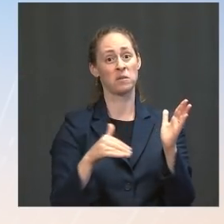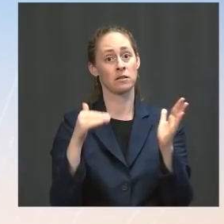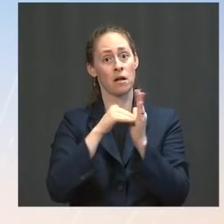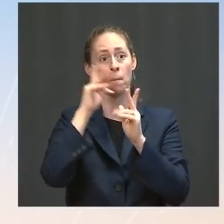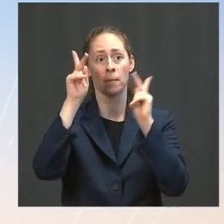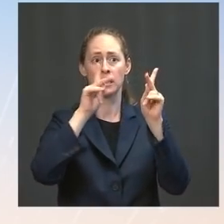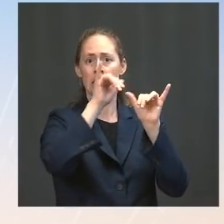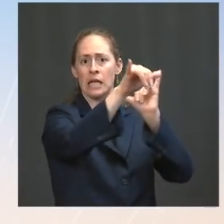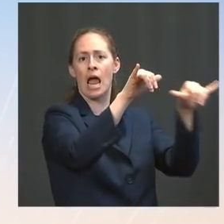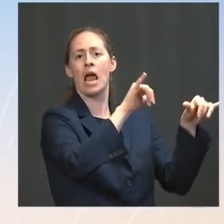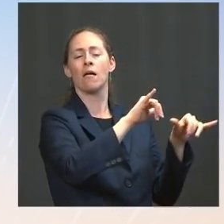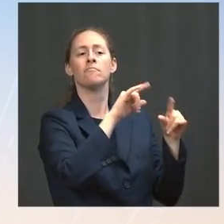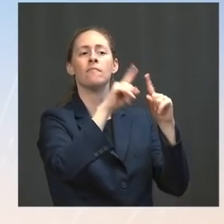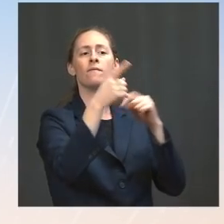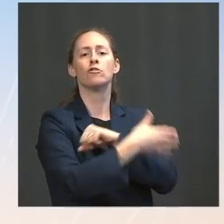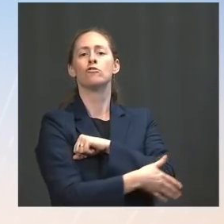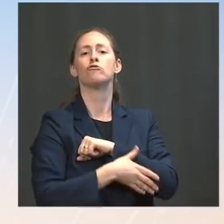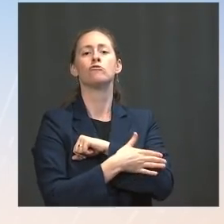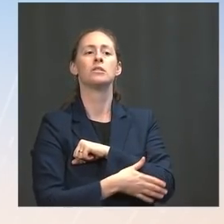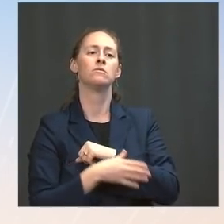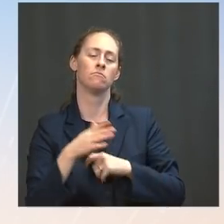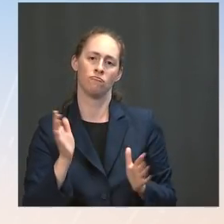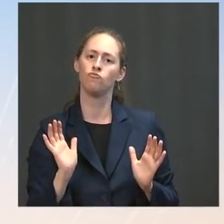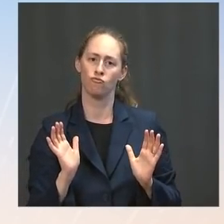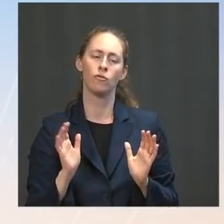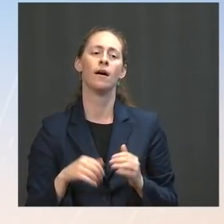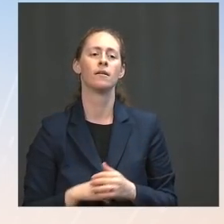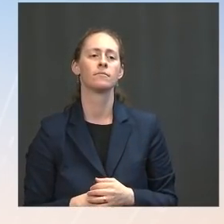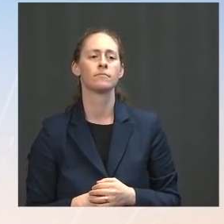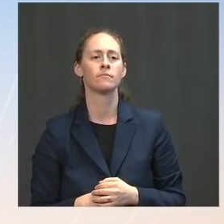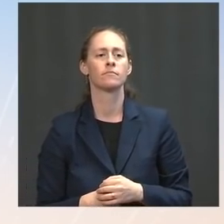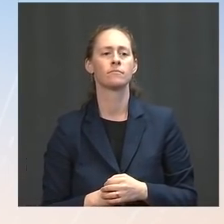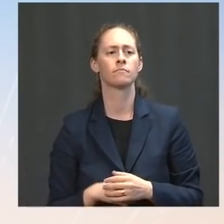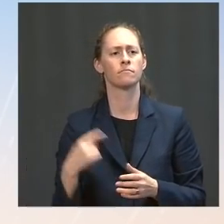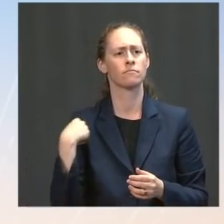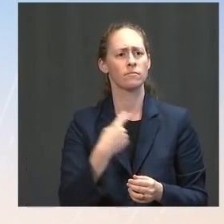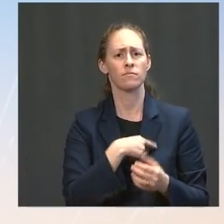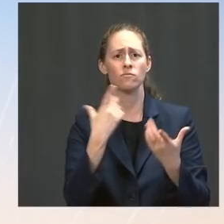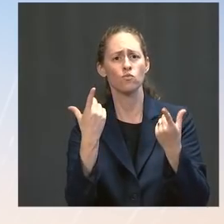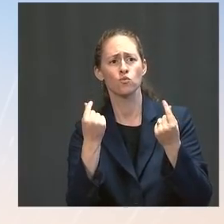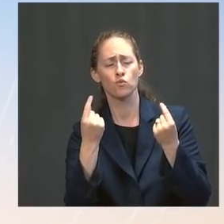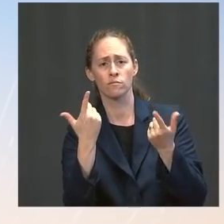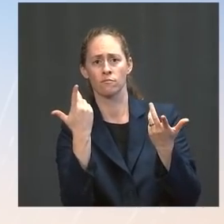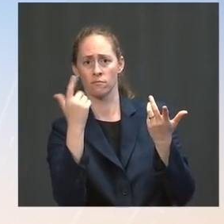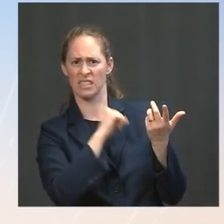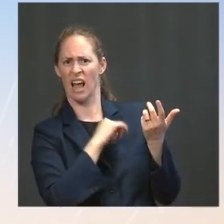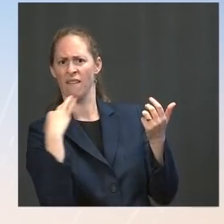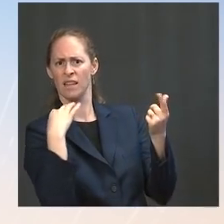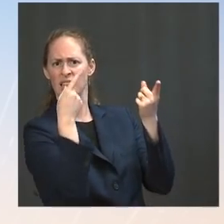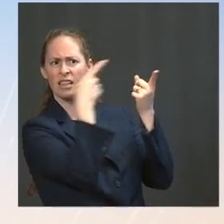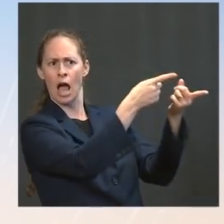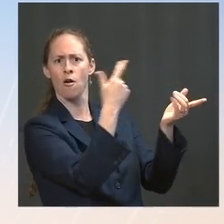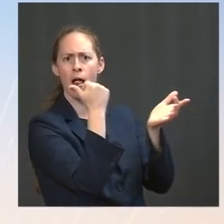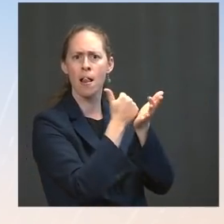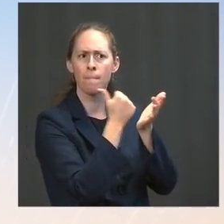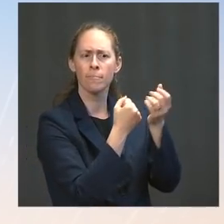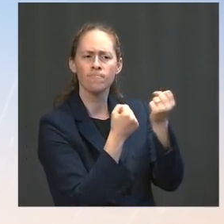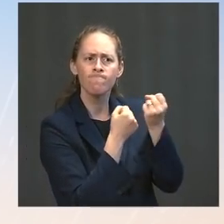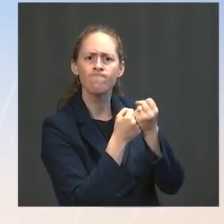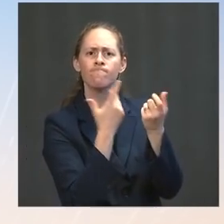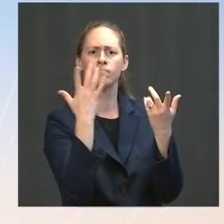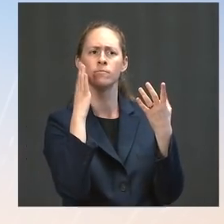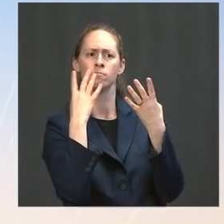are Afghans, by numbers. Go ahead. The Secretary gave us some specificity in terms of what the President may consider completing the mission or achieving